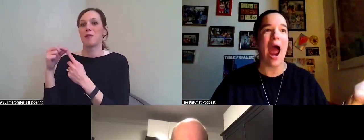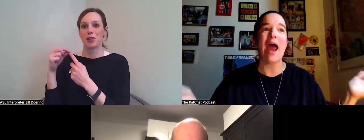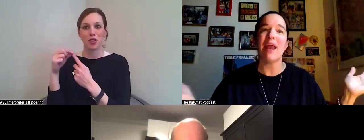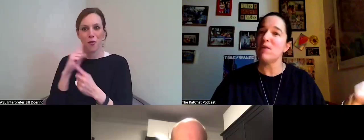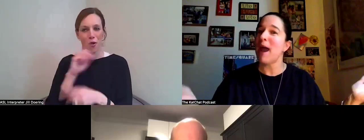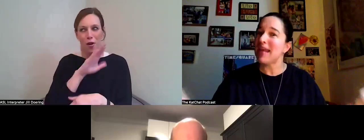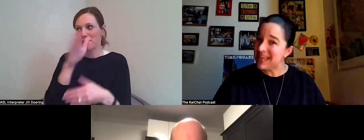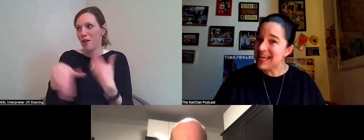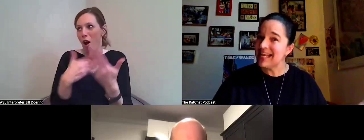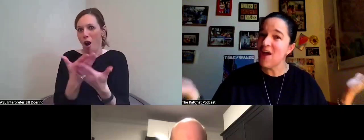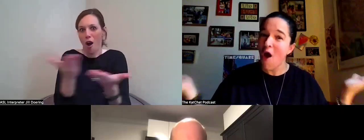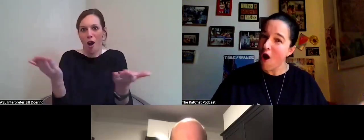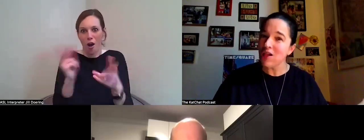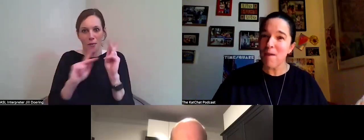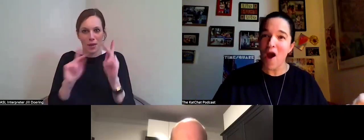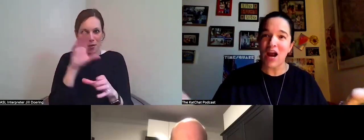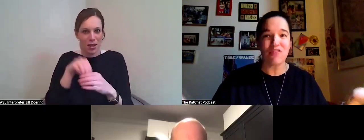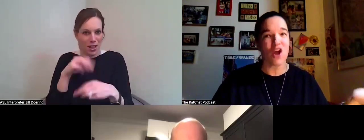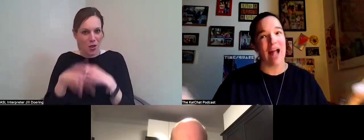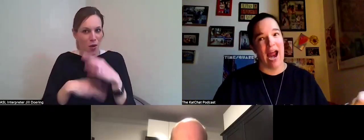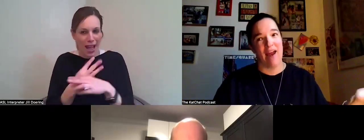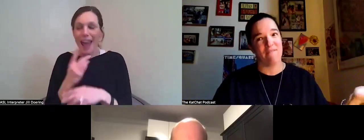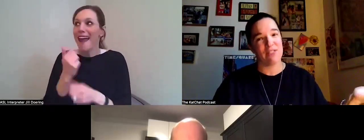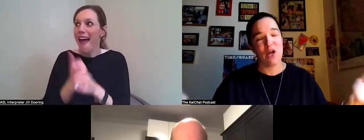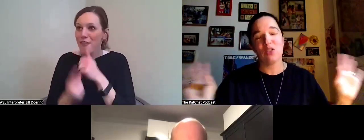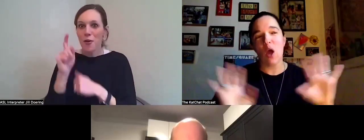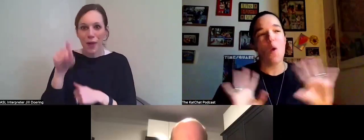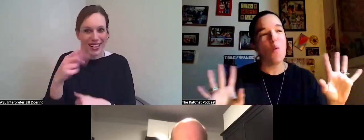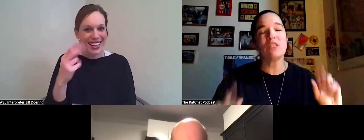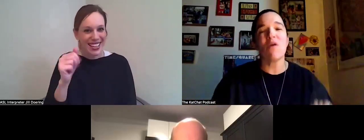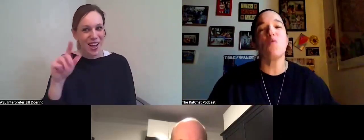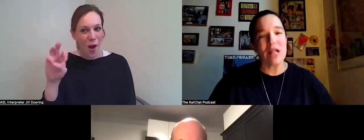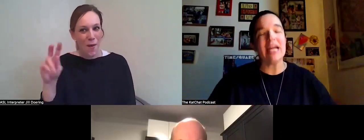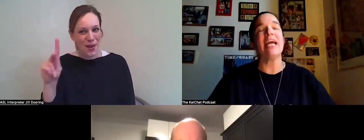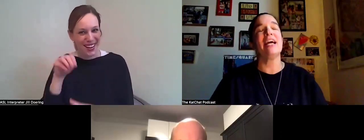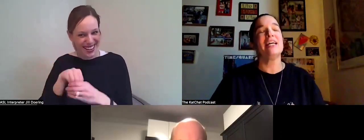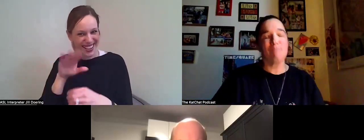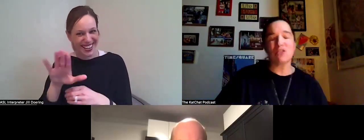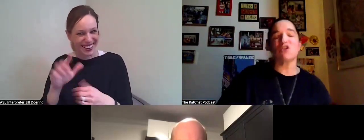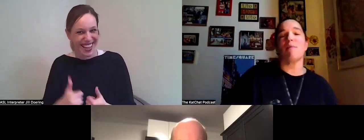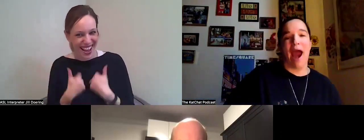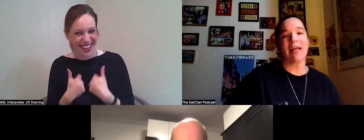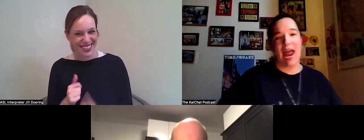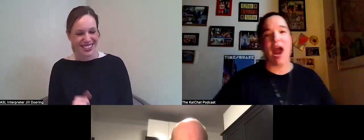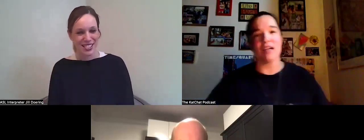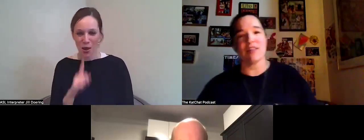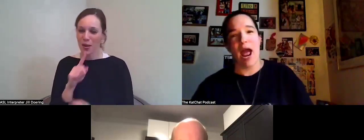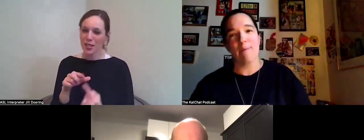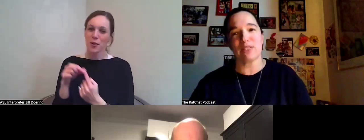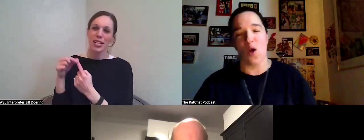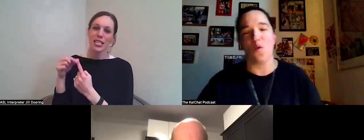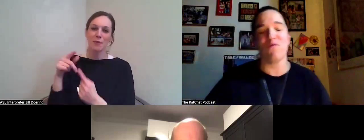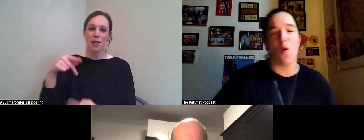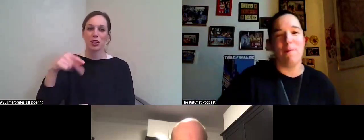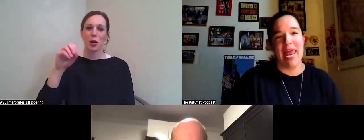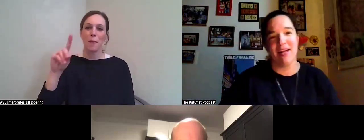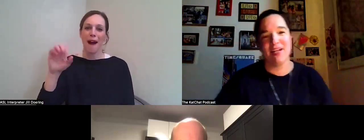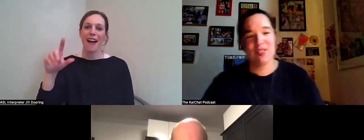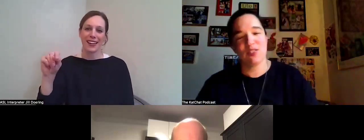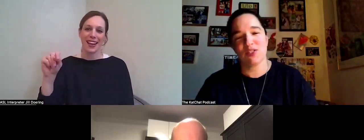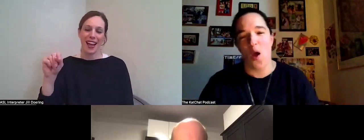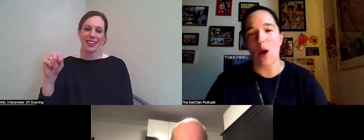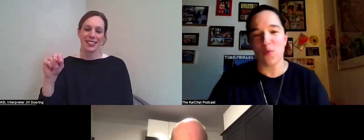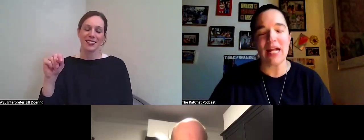and why everybody needs Hallmark in their life. That it was a really special podcast episode for